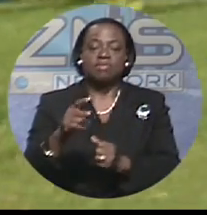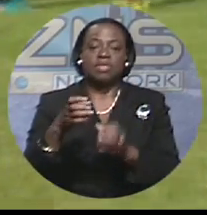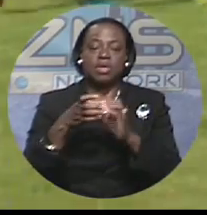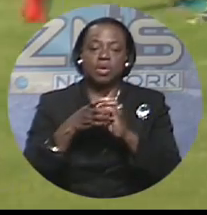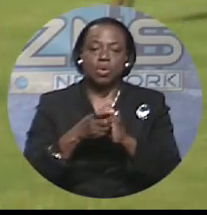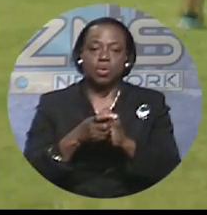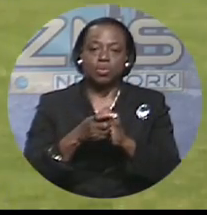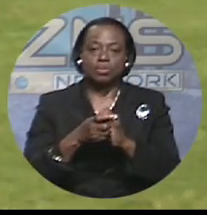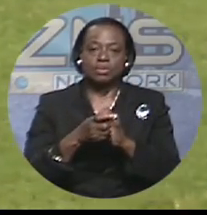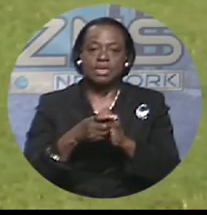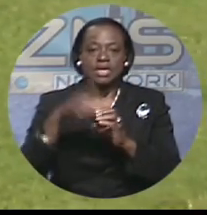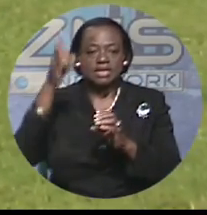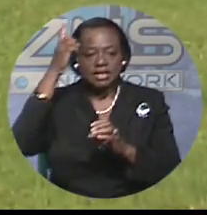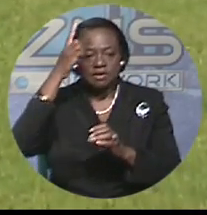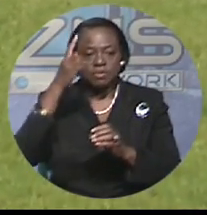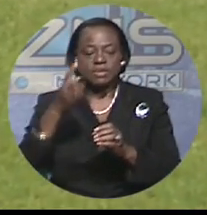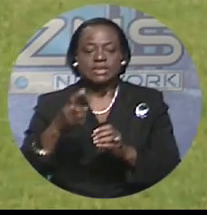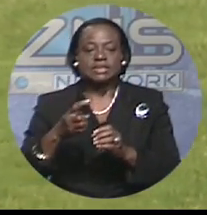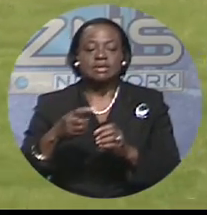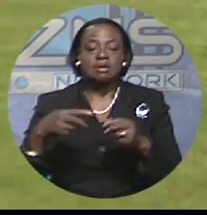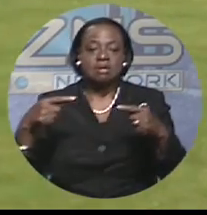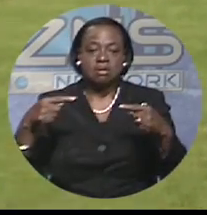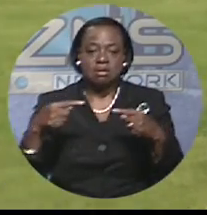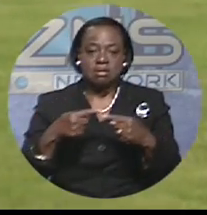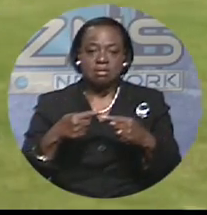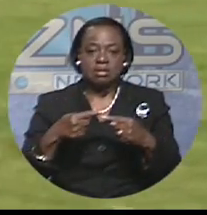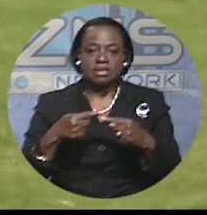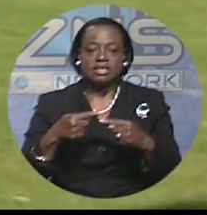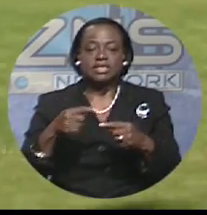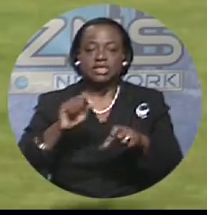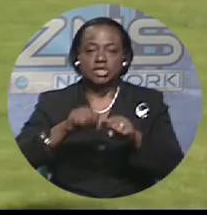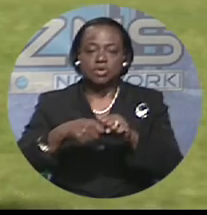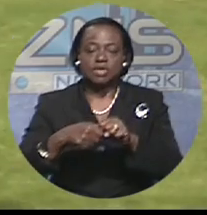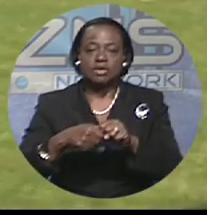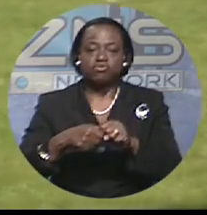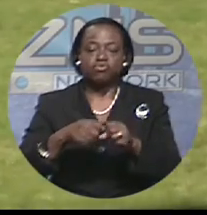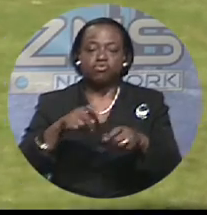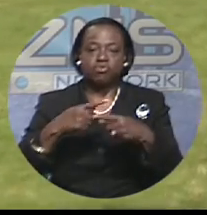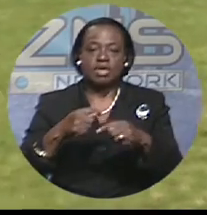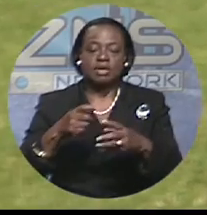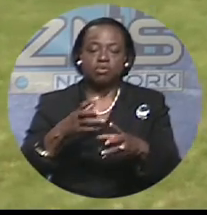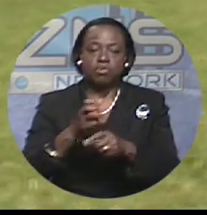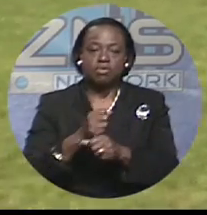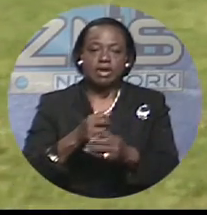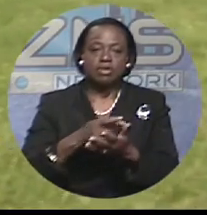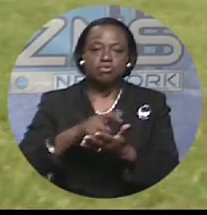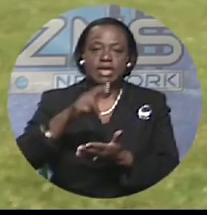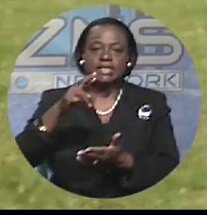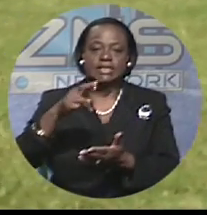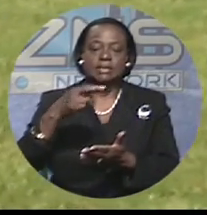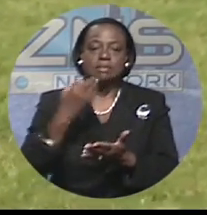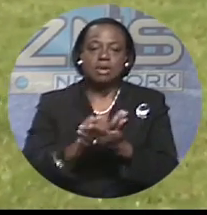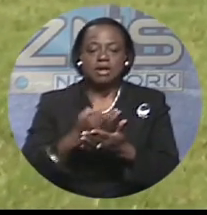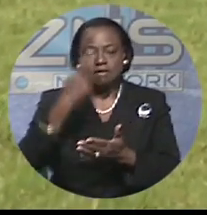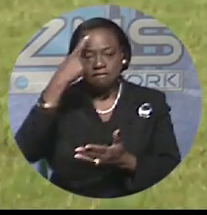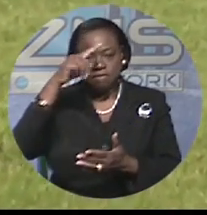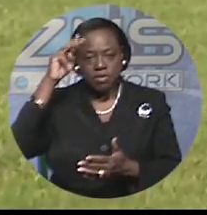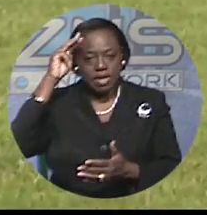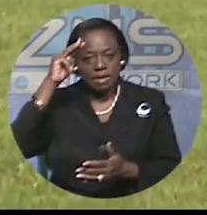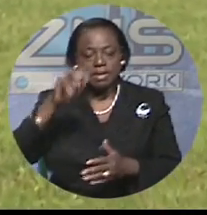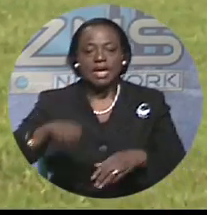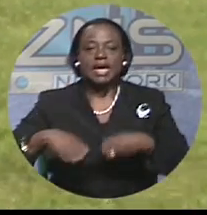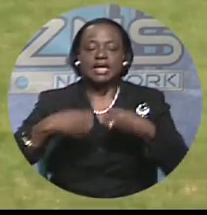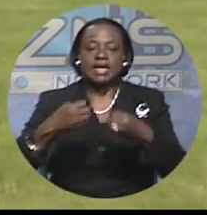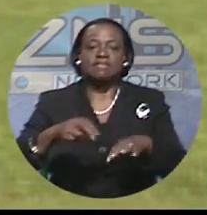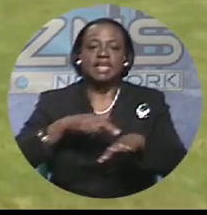while back, and a soft touch rugby tournament was held in an effort to raise some funds for him. The tournament also gave our women's national team another